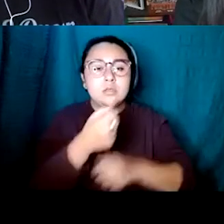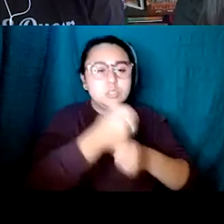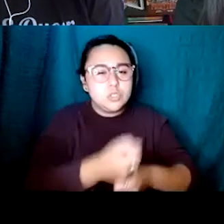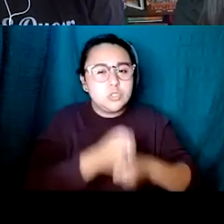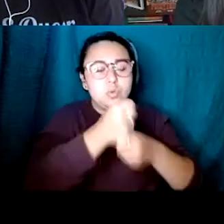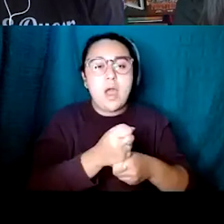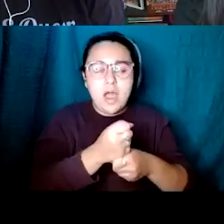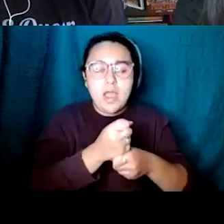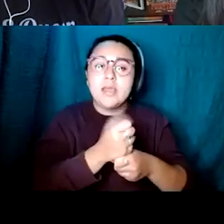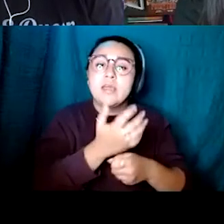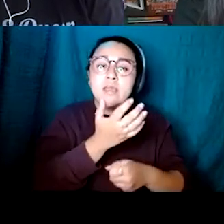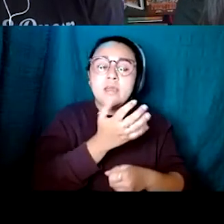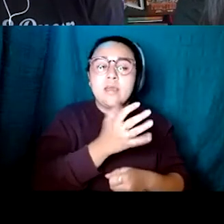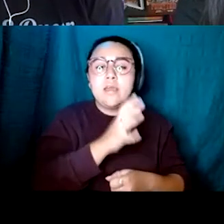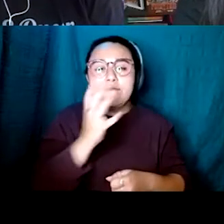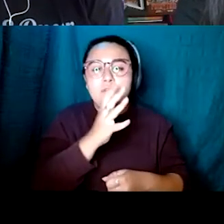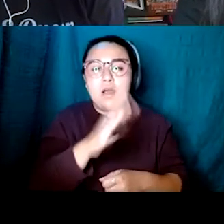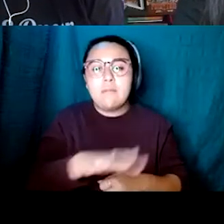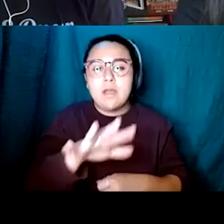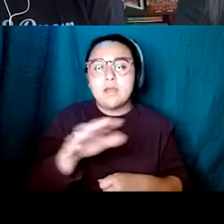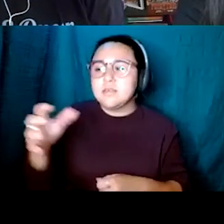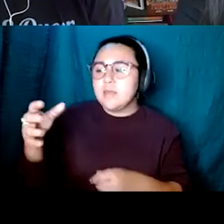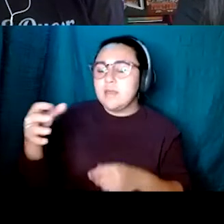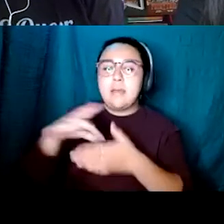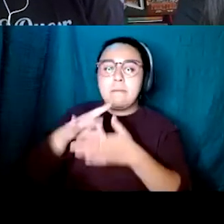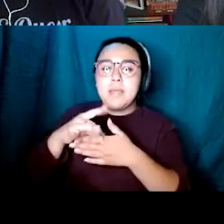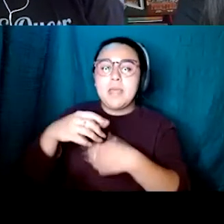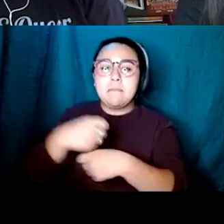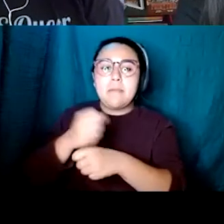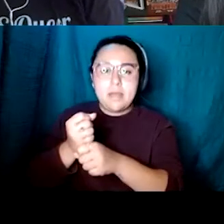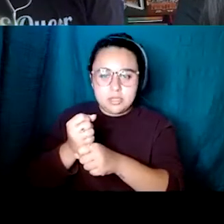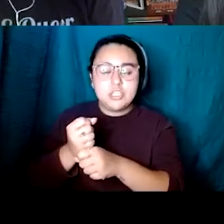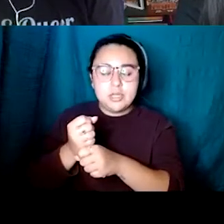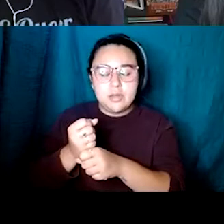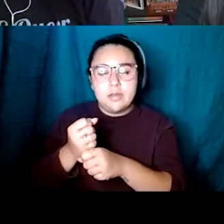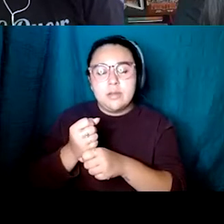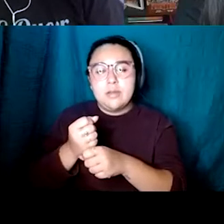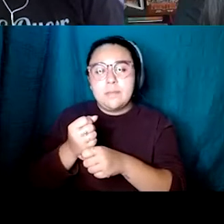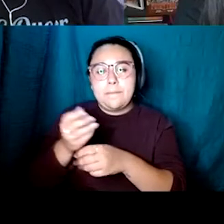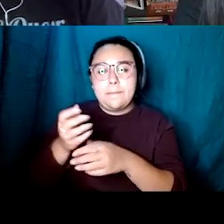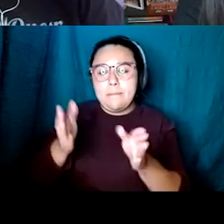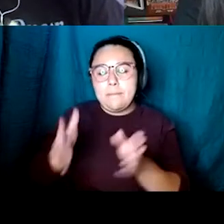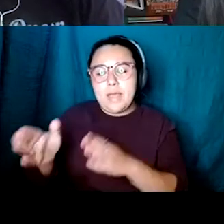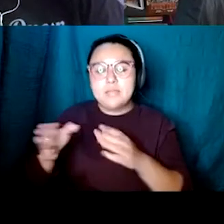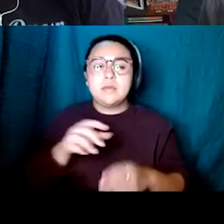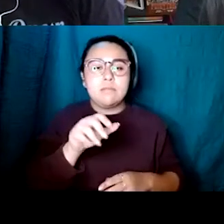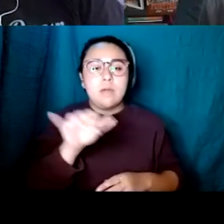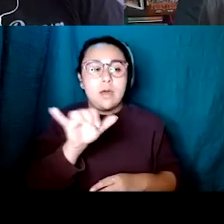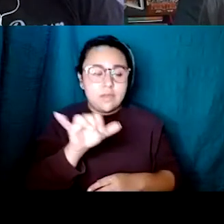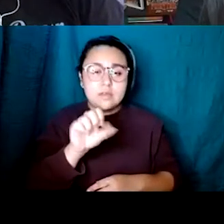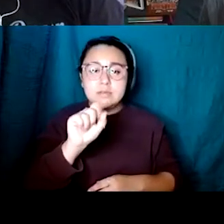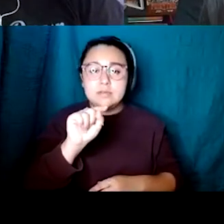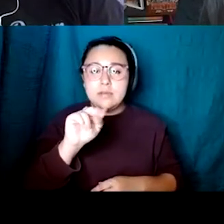meatpacking plants, defended sacred water at Standing Rock, protected the environment, and advocated for our animal